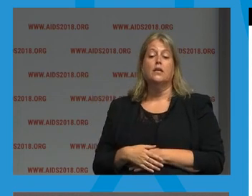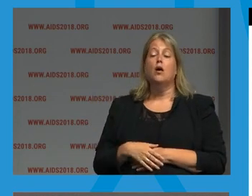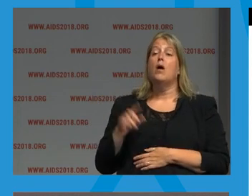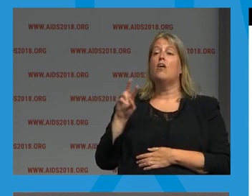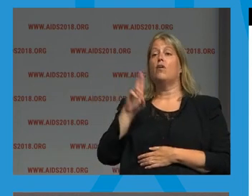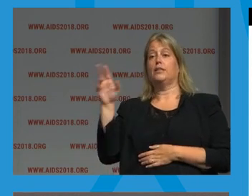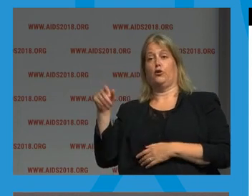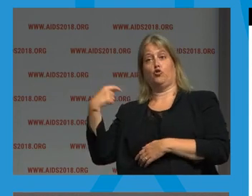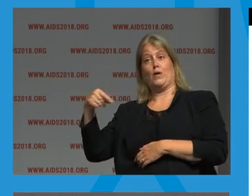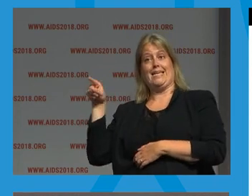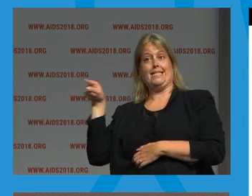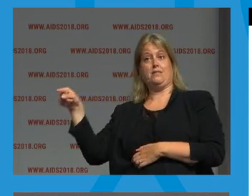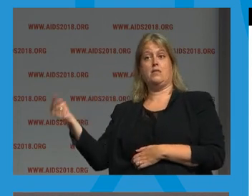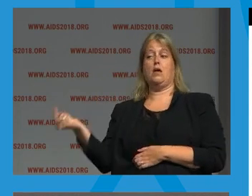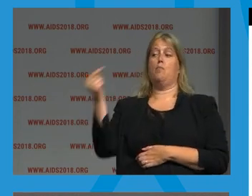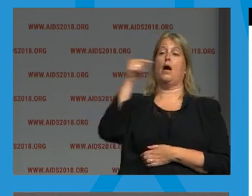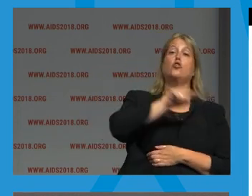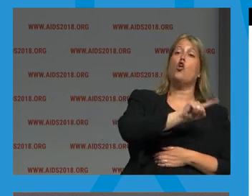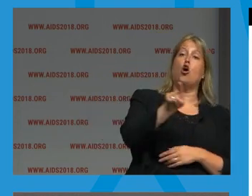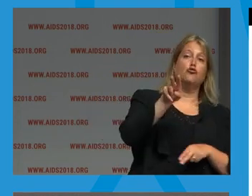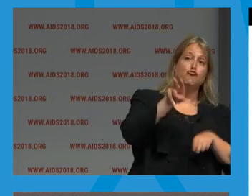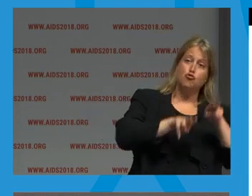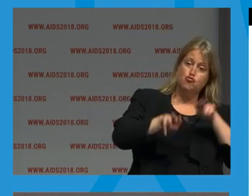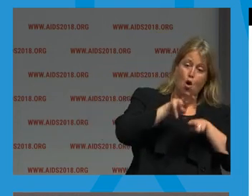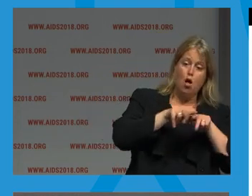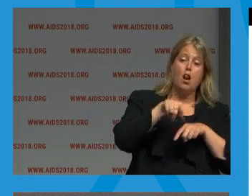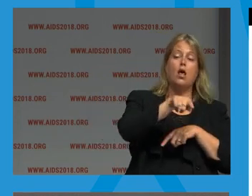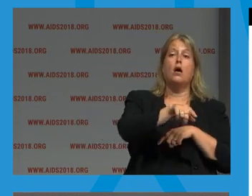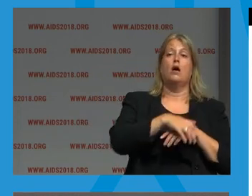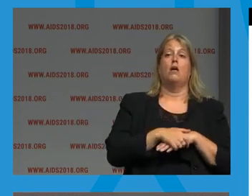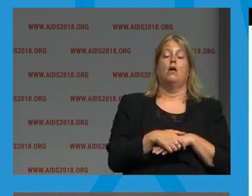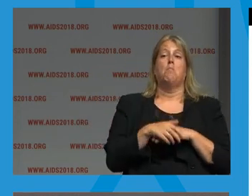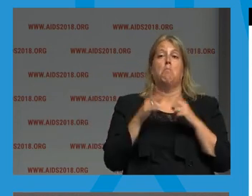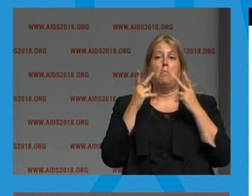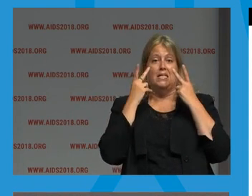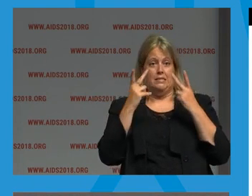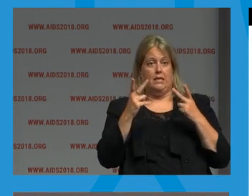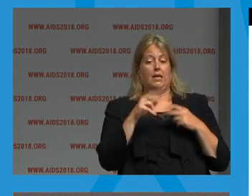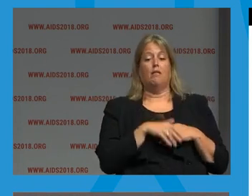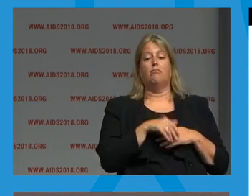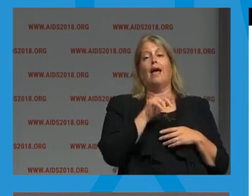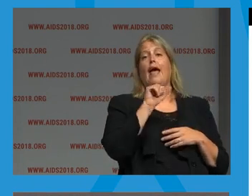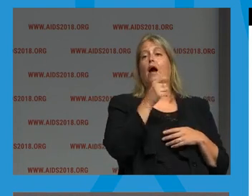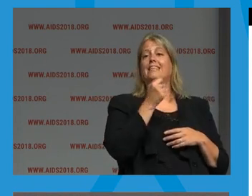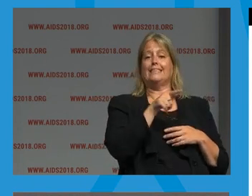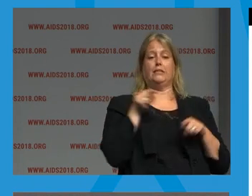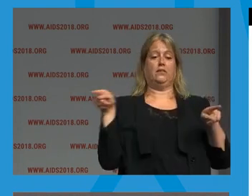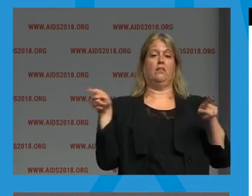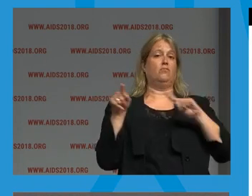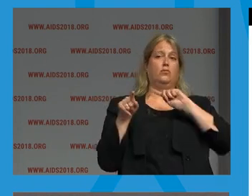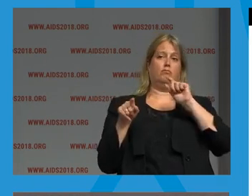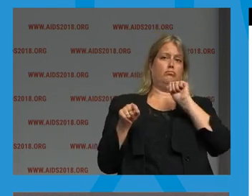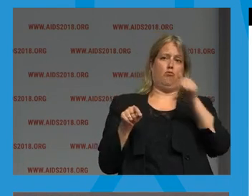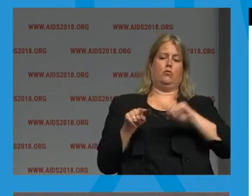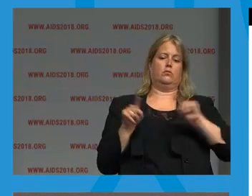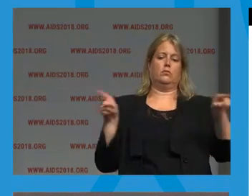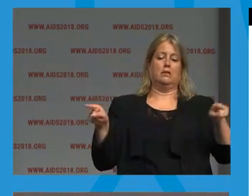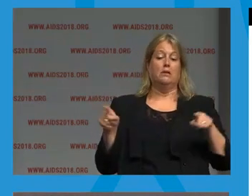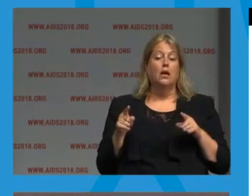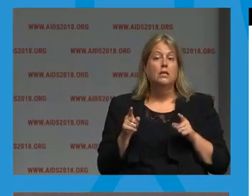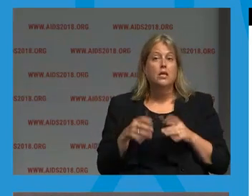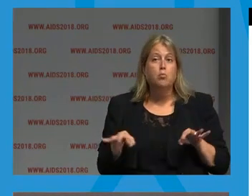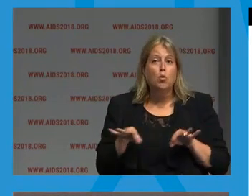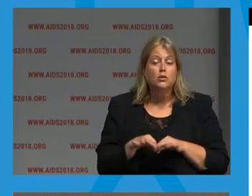green, but not on the non-controllers, not on those that received ART. Why is this potentially